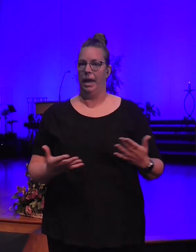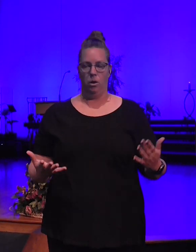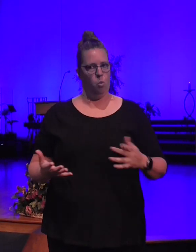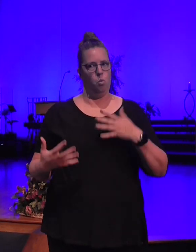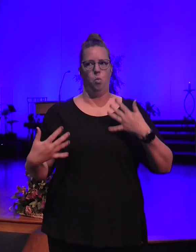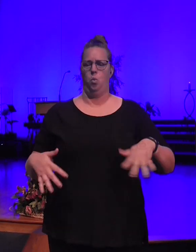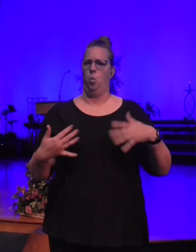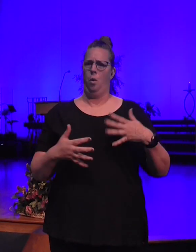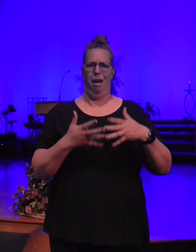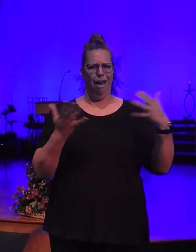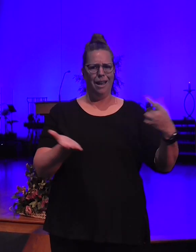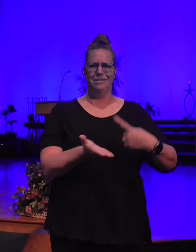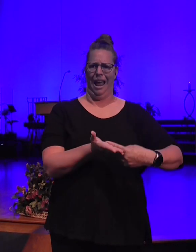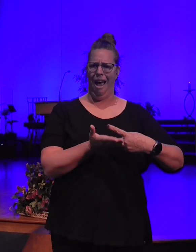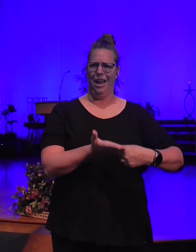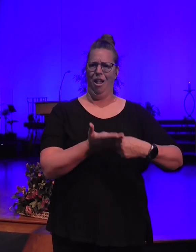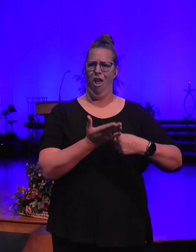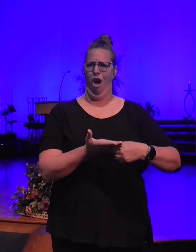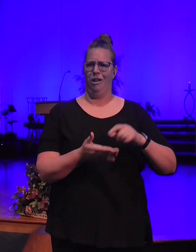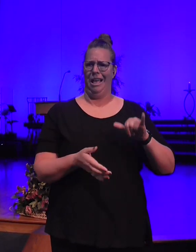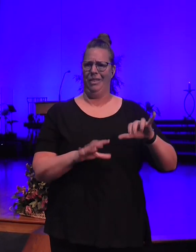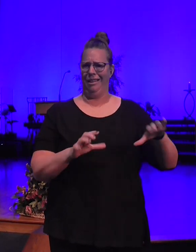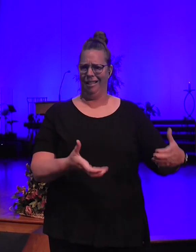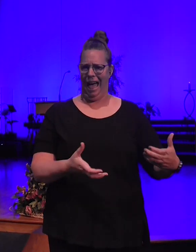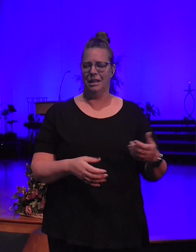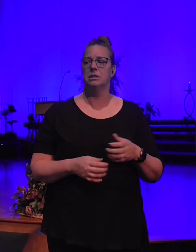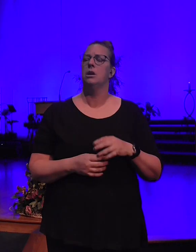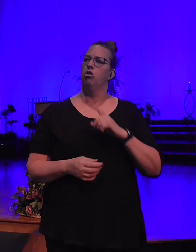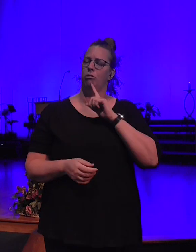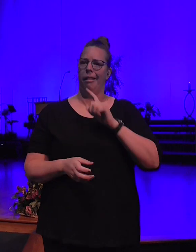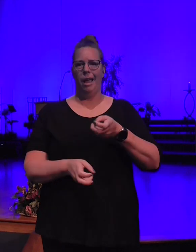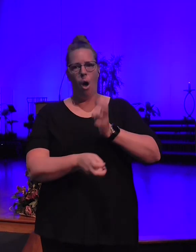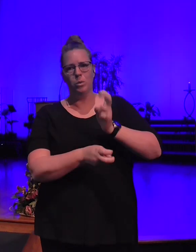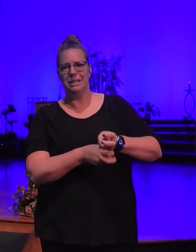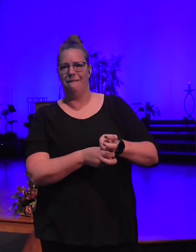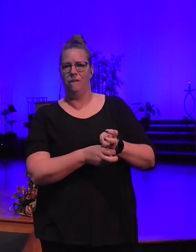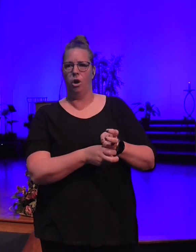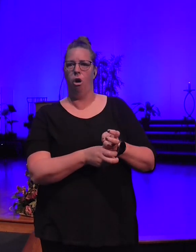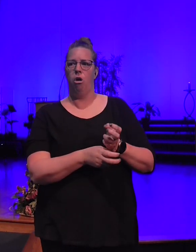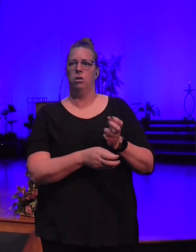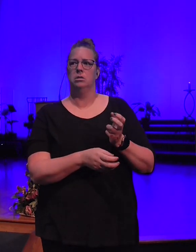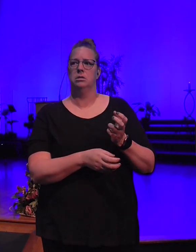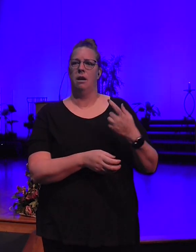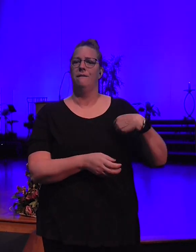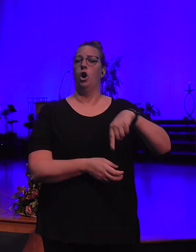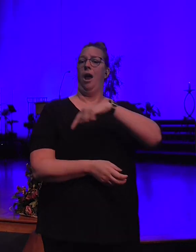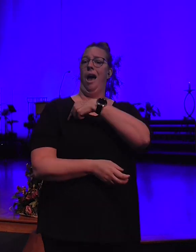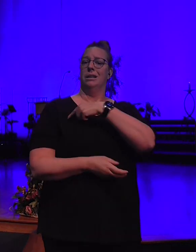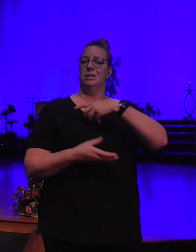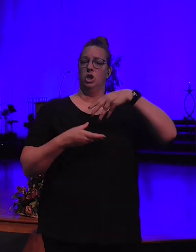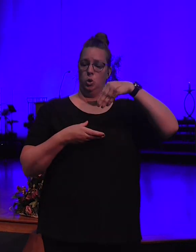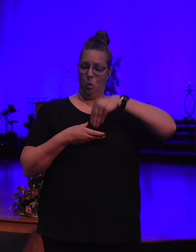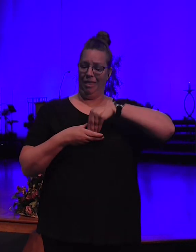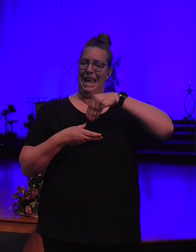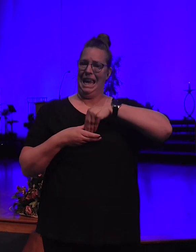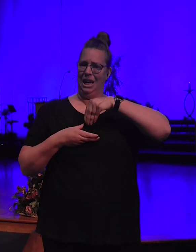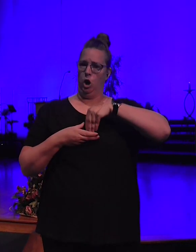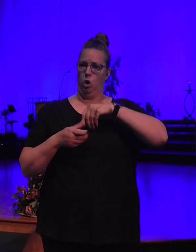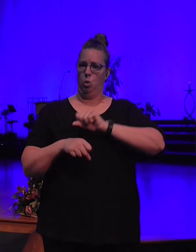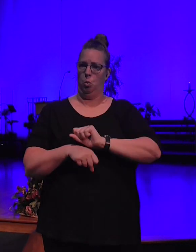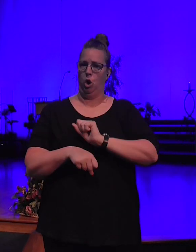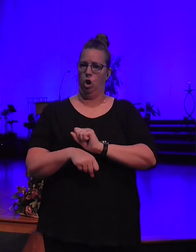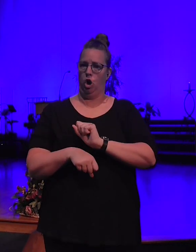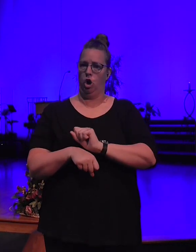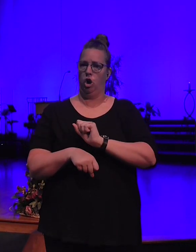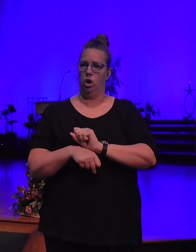class, is how difficult it is for us to do our inner work,